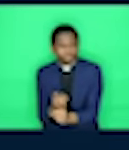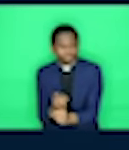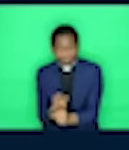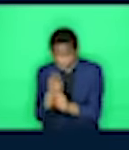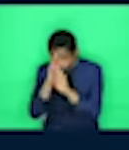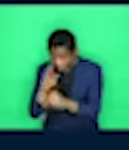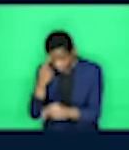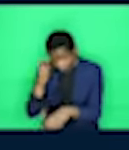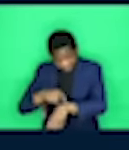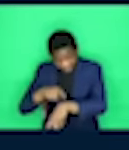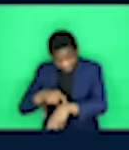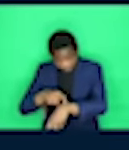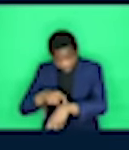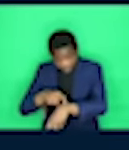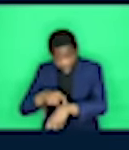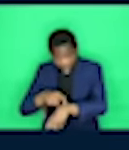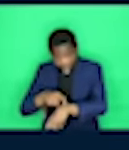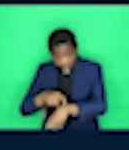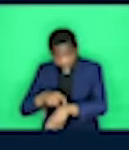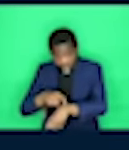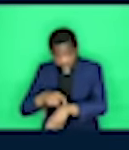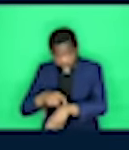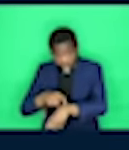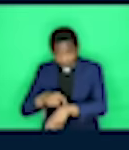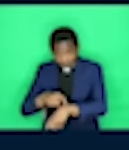Respect for time. Obua odi mabre.